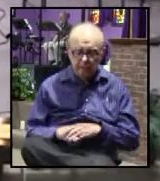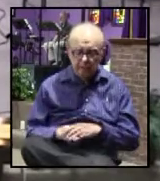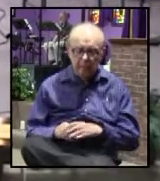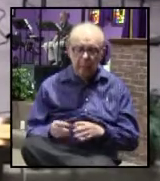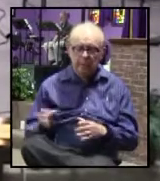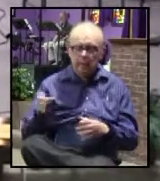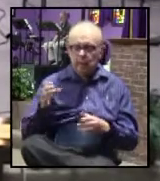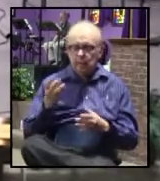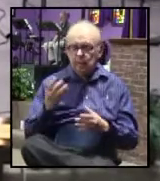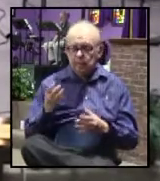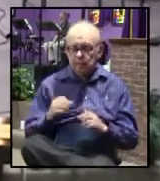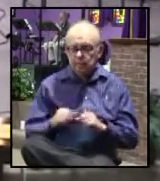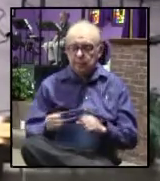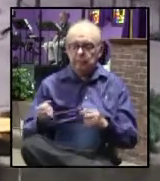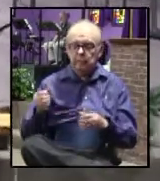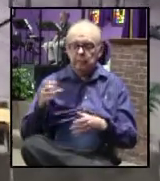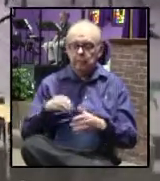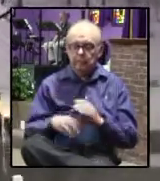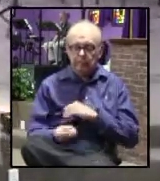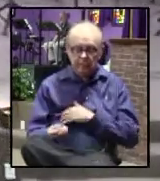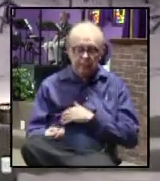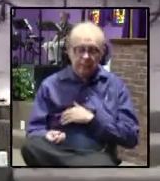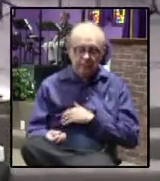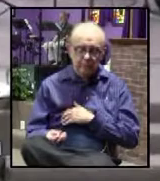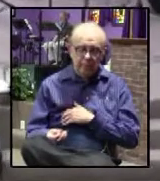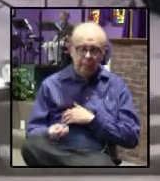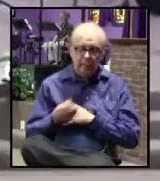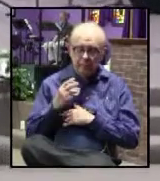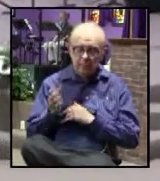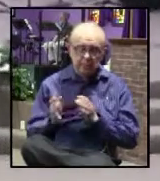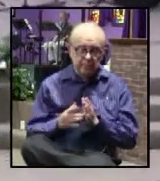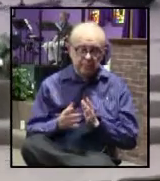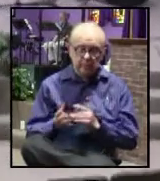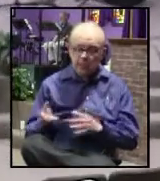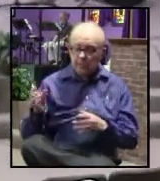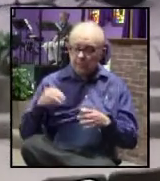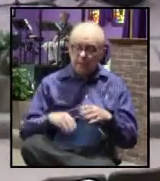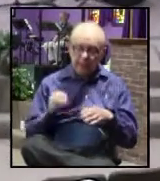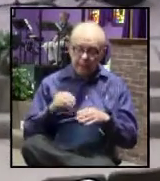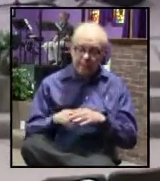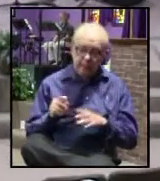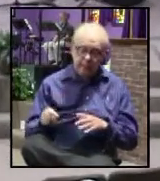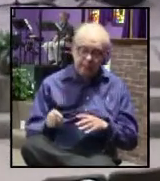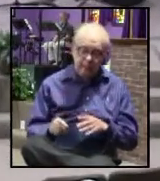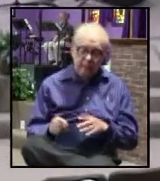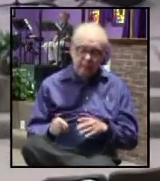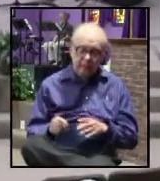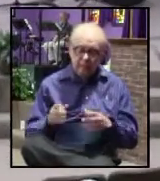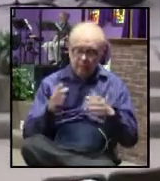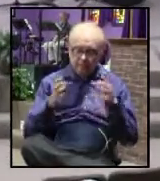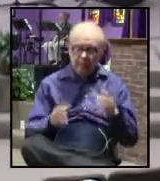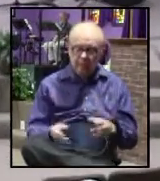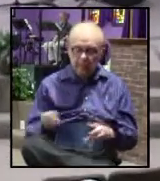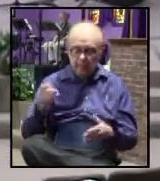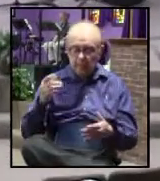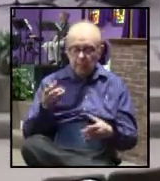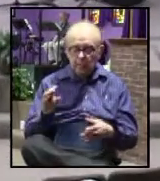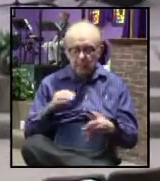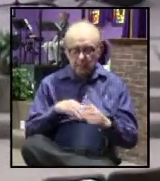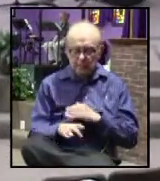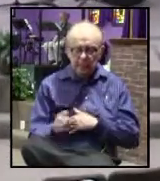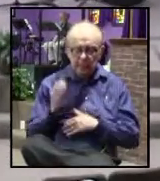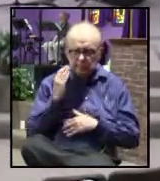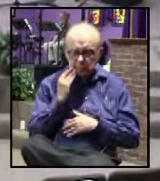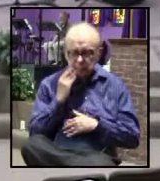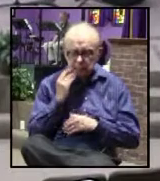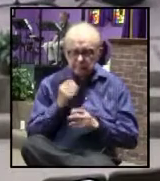to pour yourself out, guess who's going to have to pour into you? It's going to be Jesus right there with his Kool-Aid pitcher pouring right into you. You know